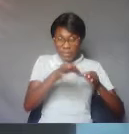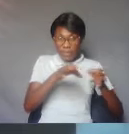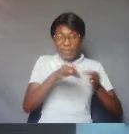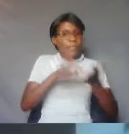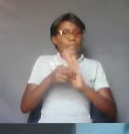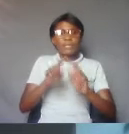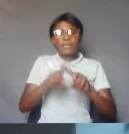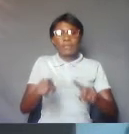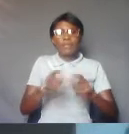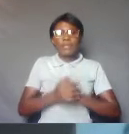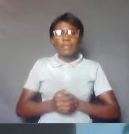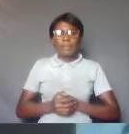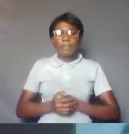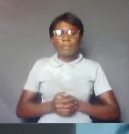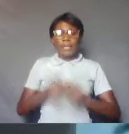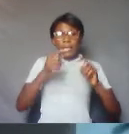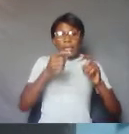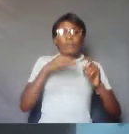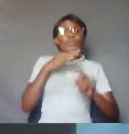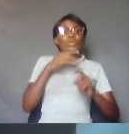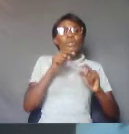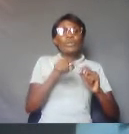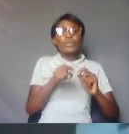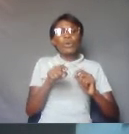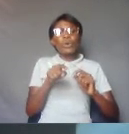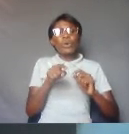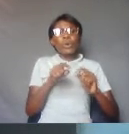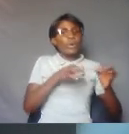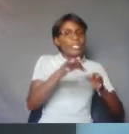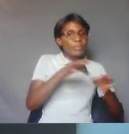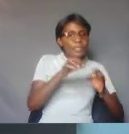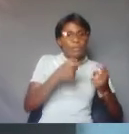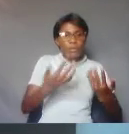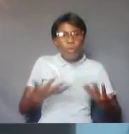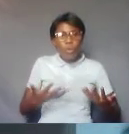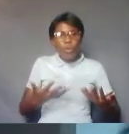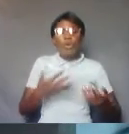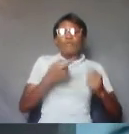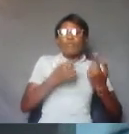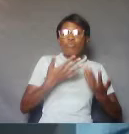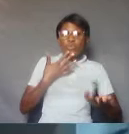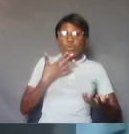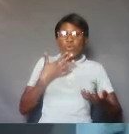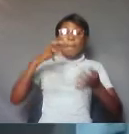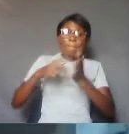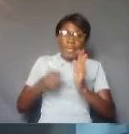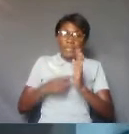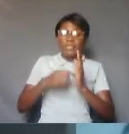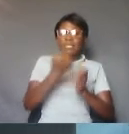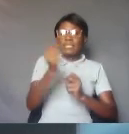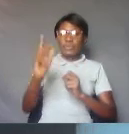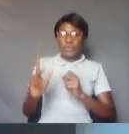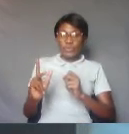These kinds of insights come from people interpreting text from their own experience. And